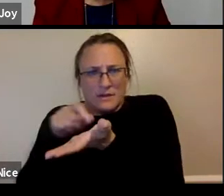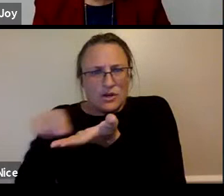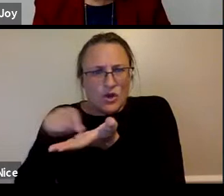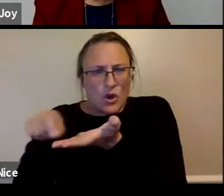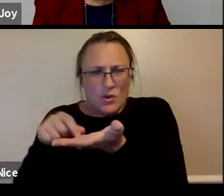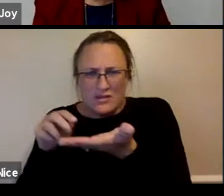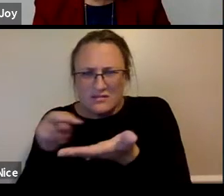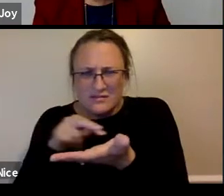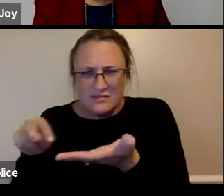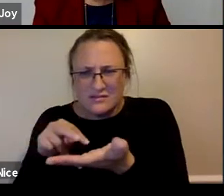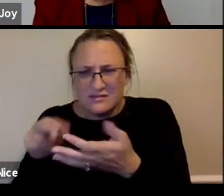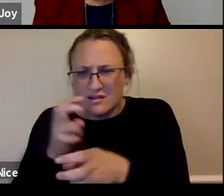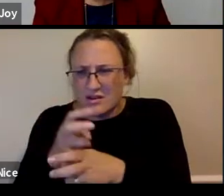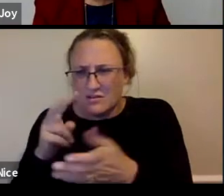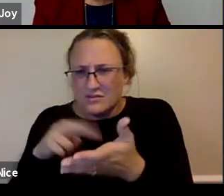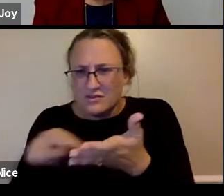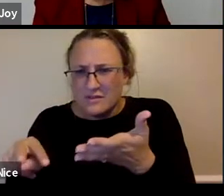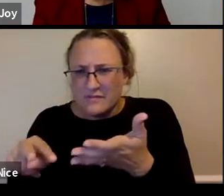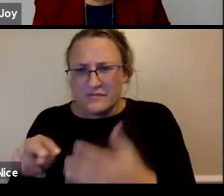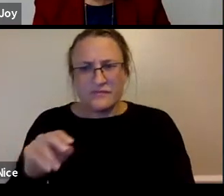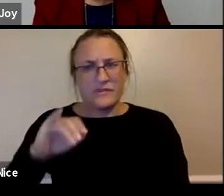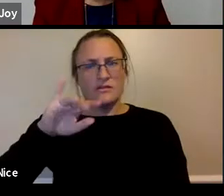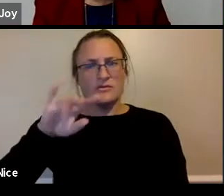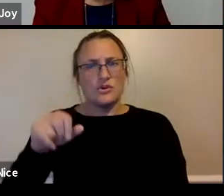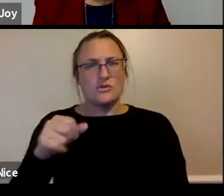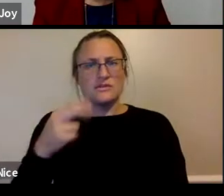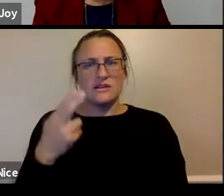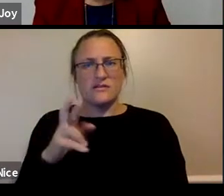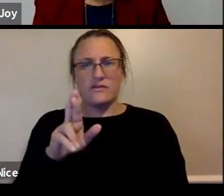Or Joseph Rando?